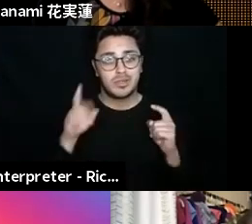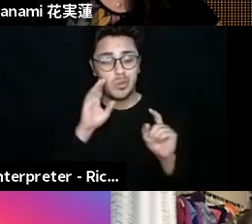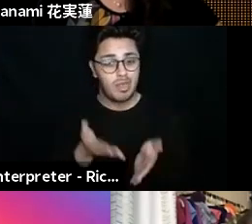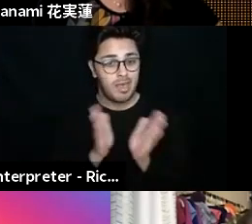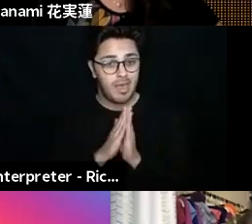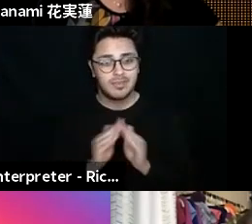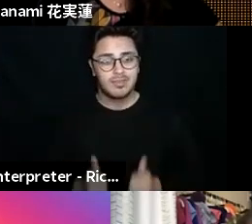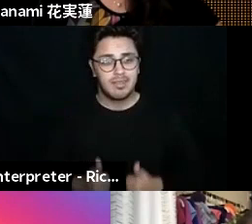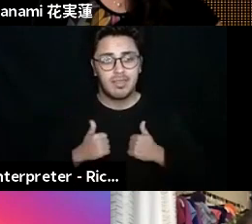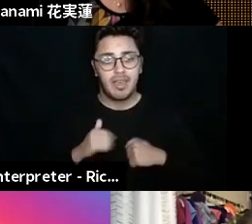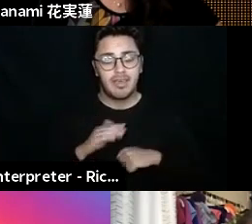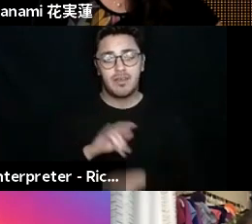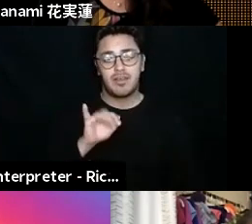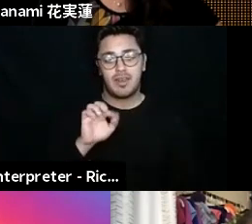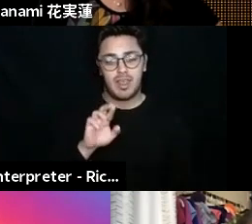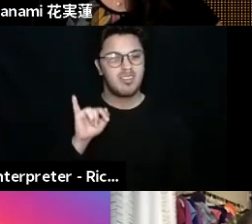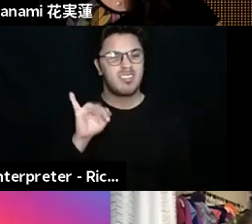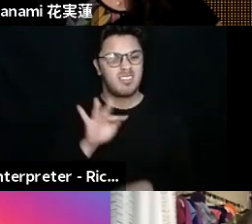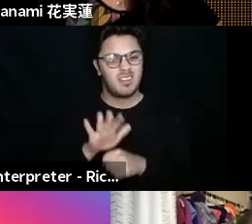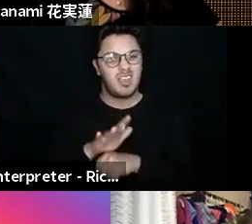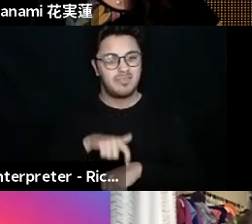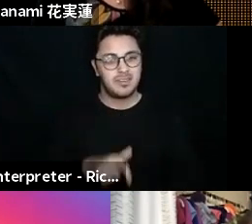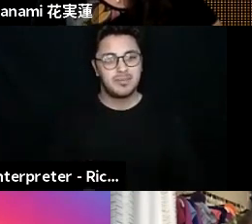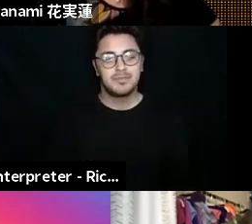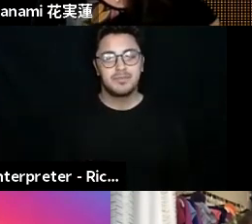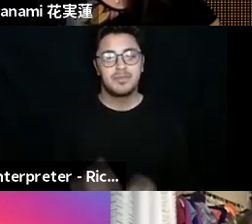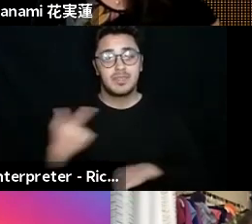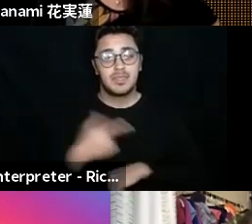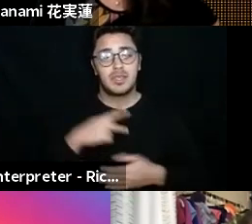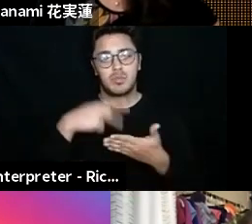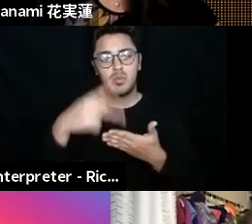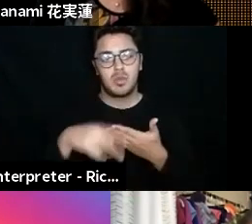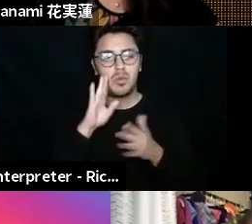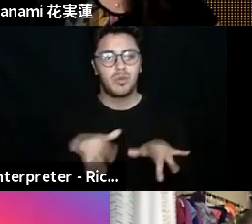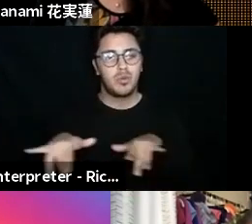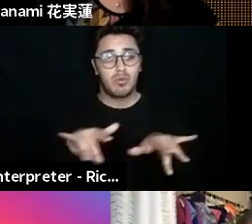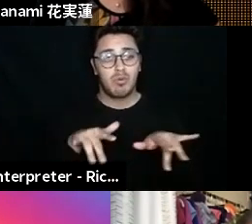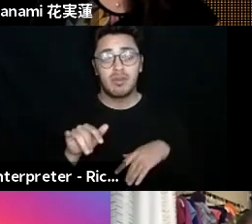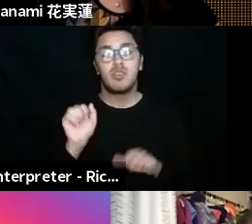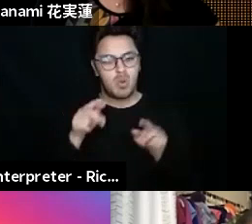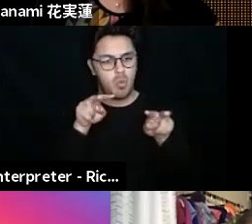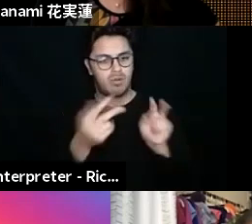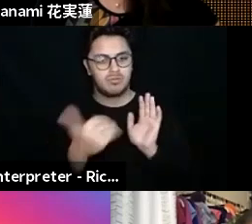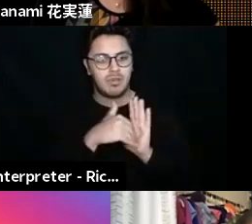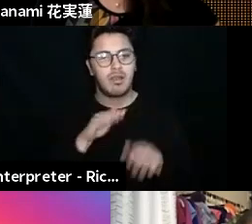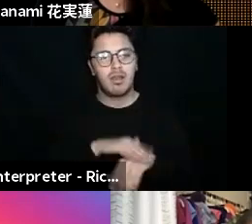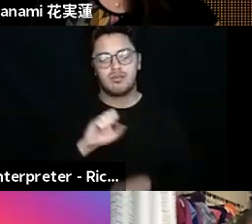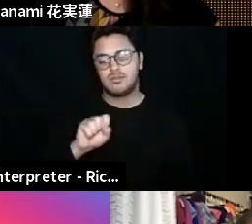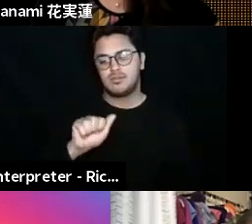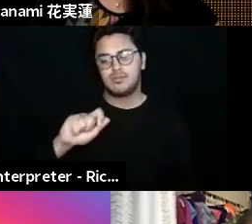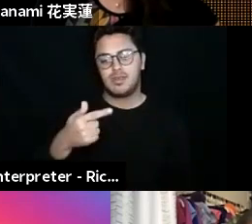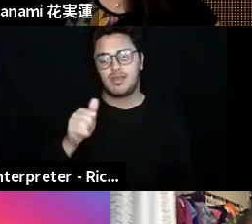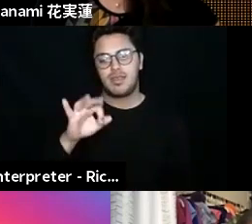on air as time permits. As a reminder, today's program is being recorded and you can watch the replay right here on SAG-AFTRA's